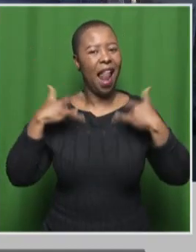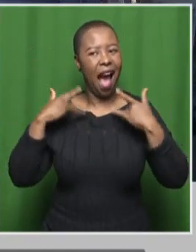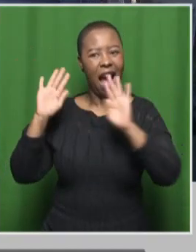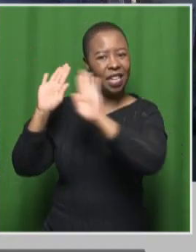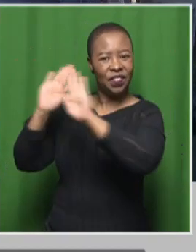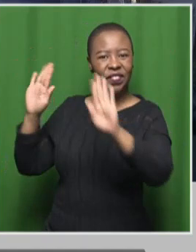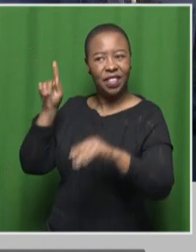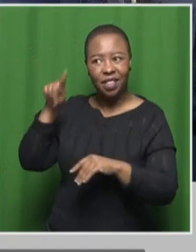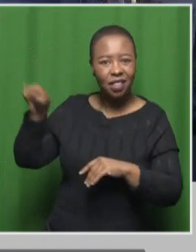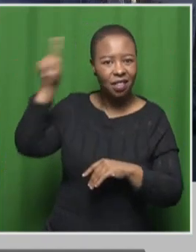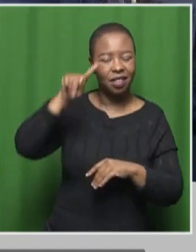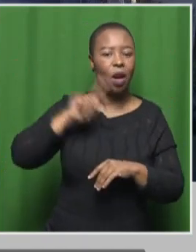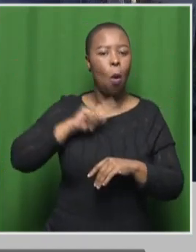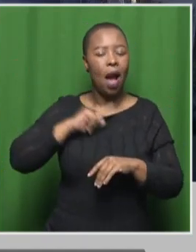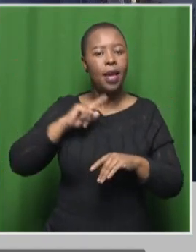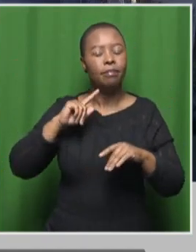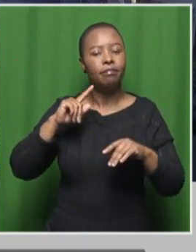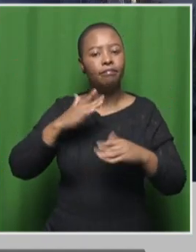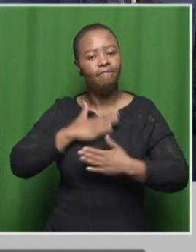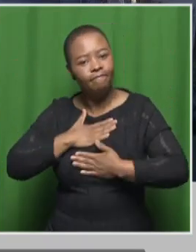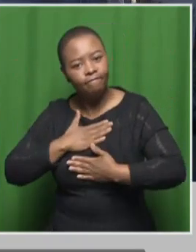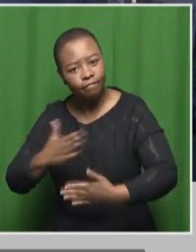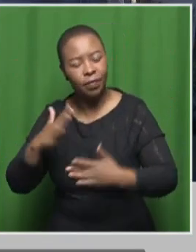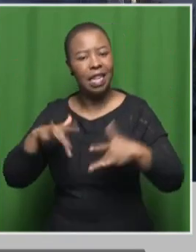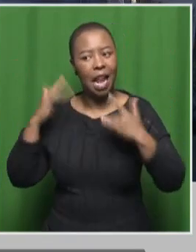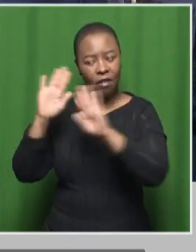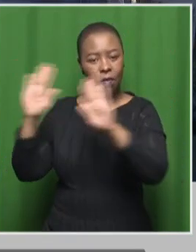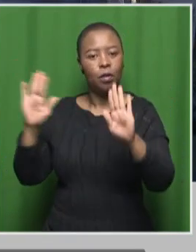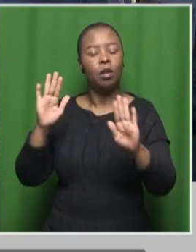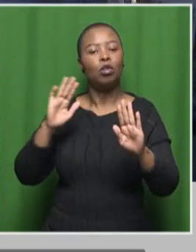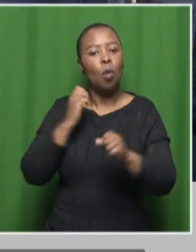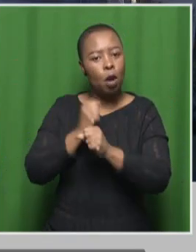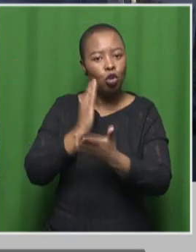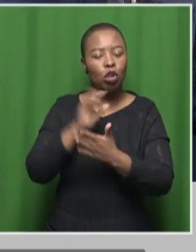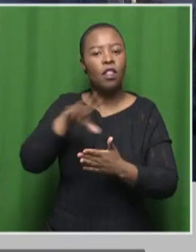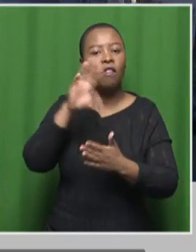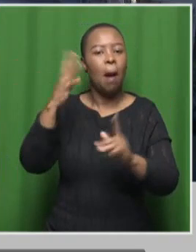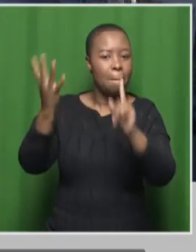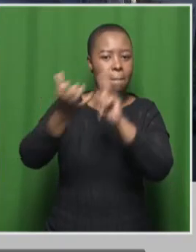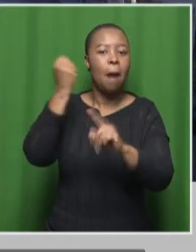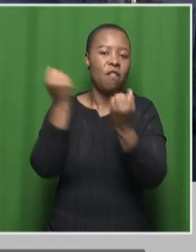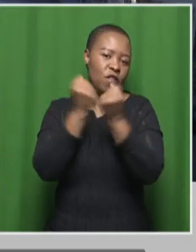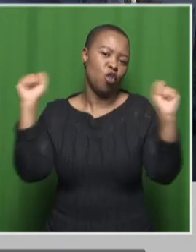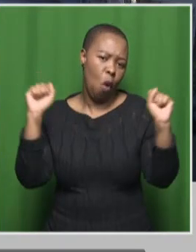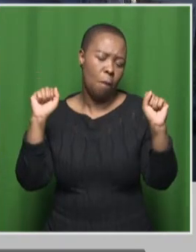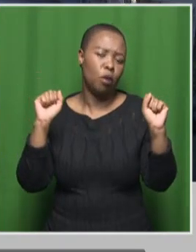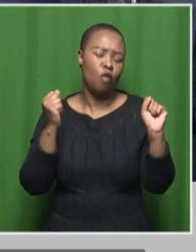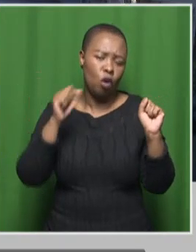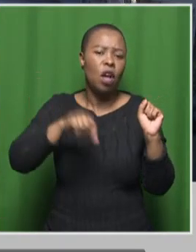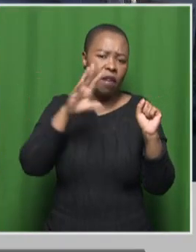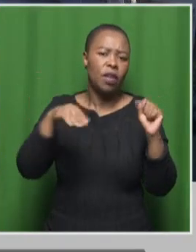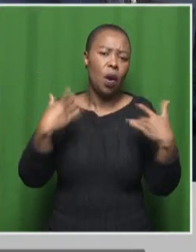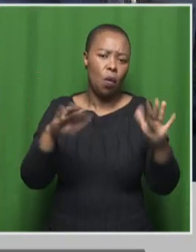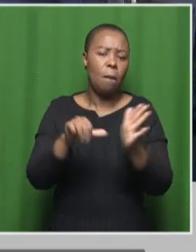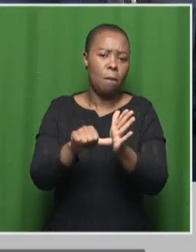and heroines who laid their lives for our freedom. This is a very important moment in the history of South Africa. Yes, there has